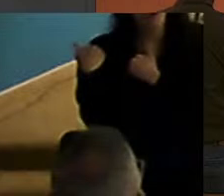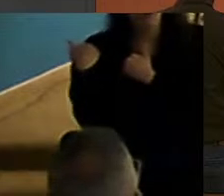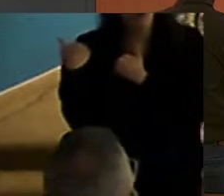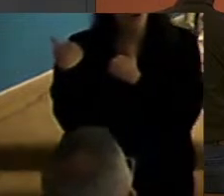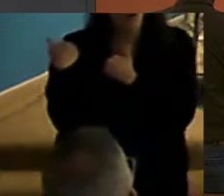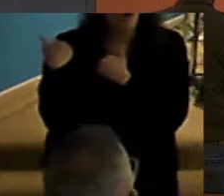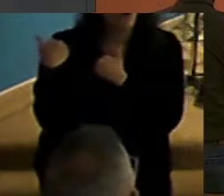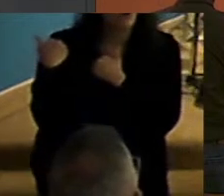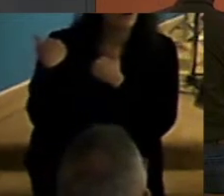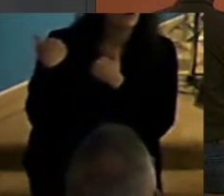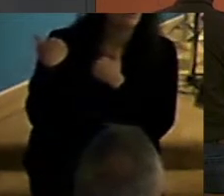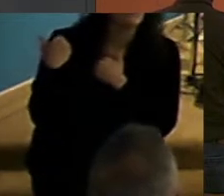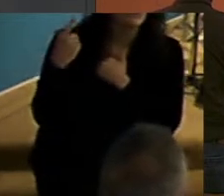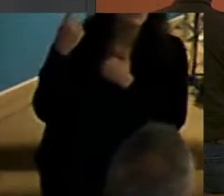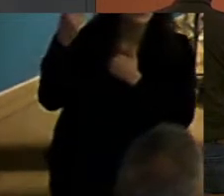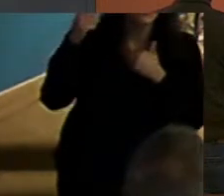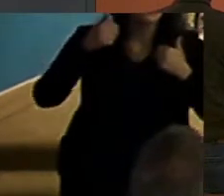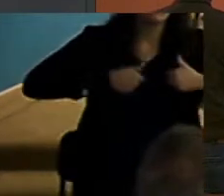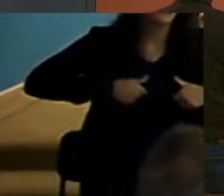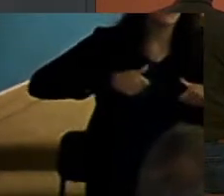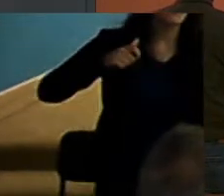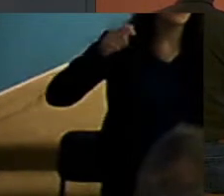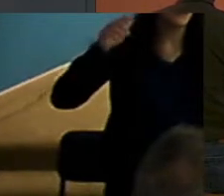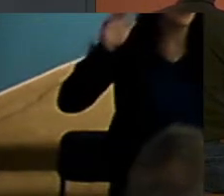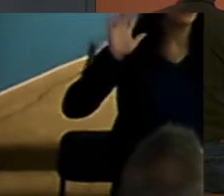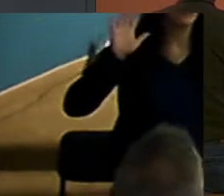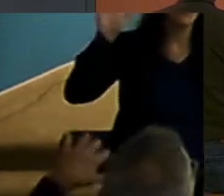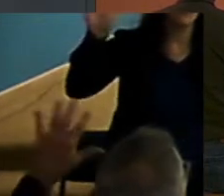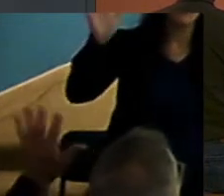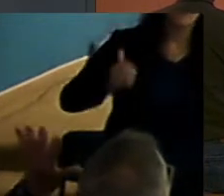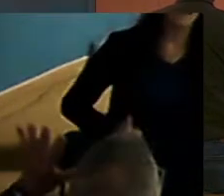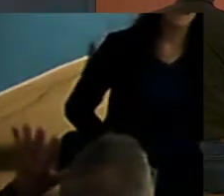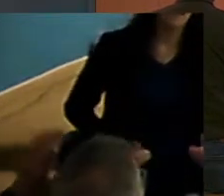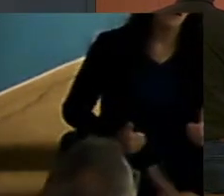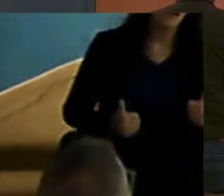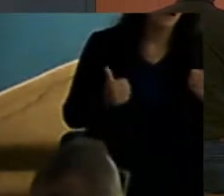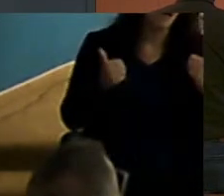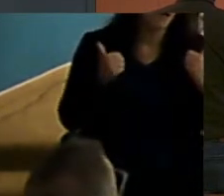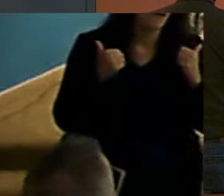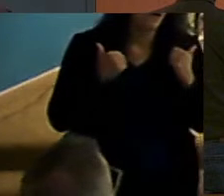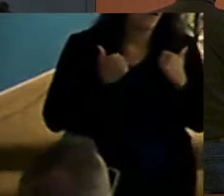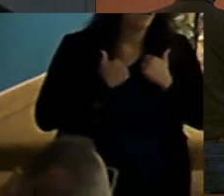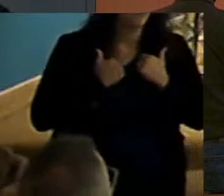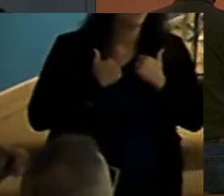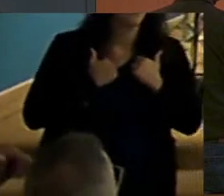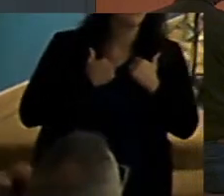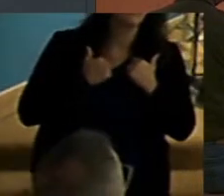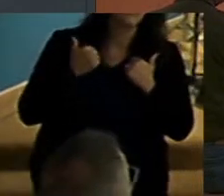Your life.